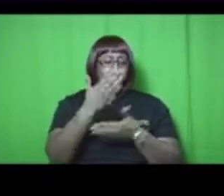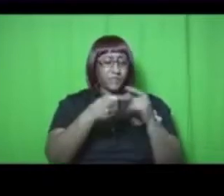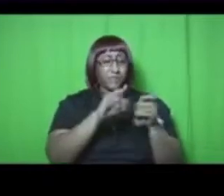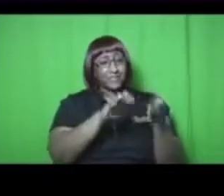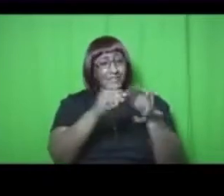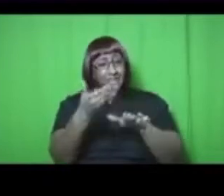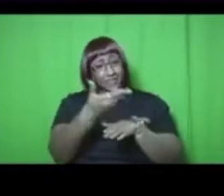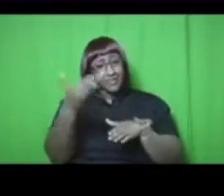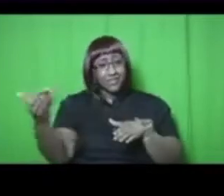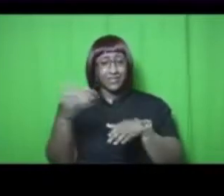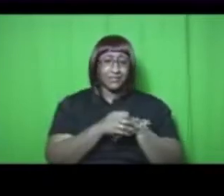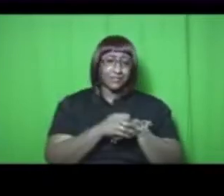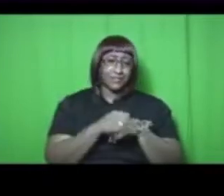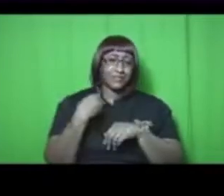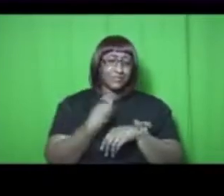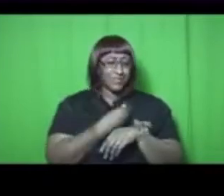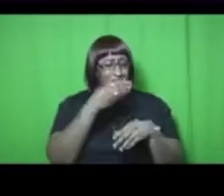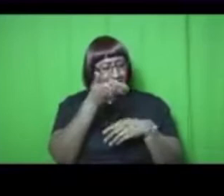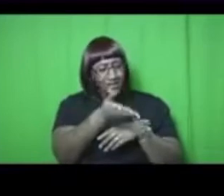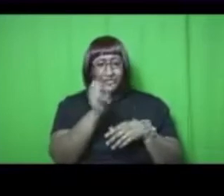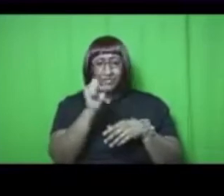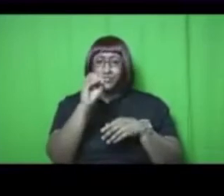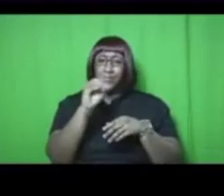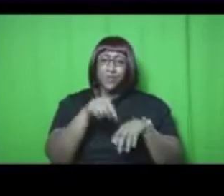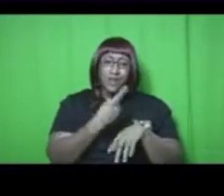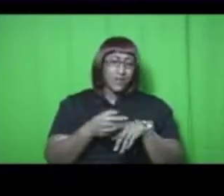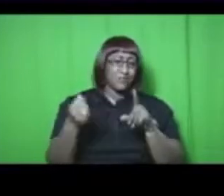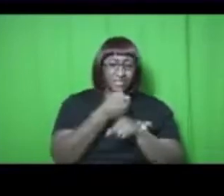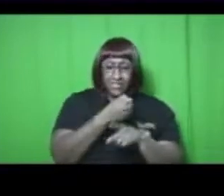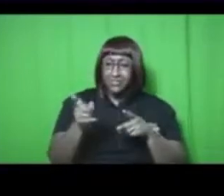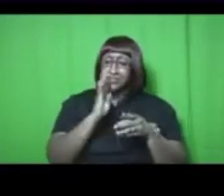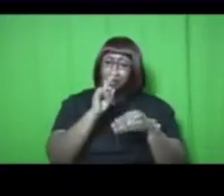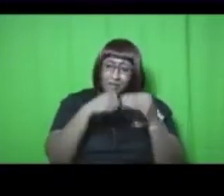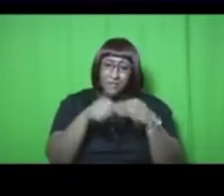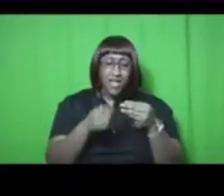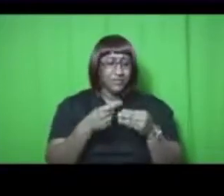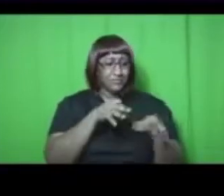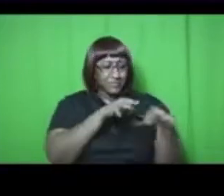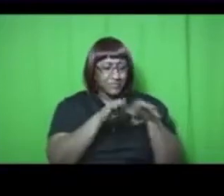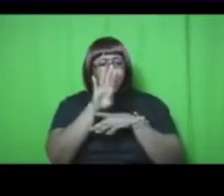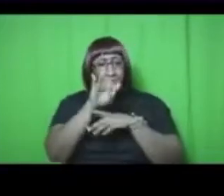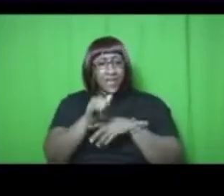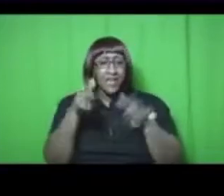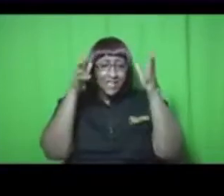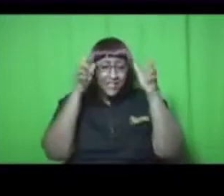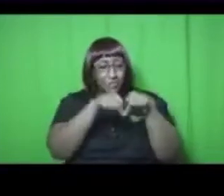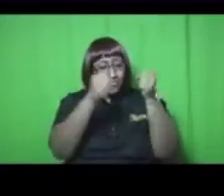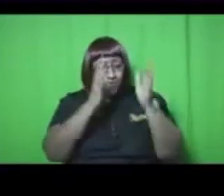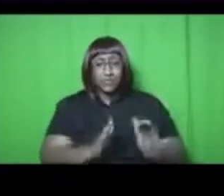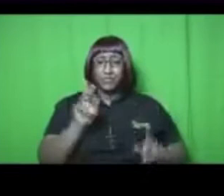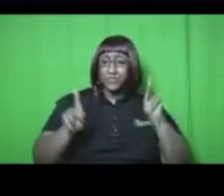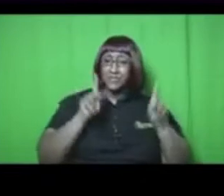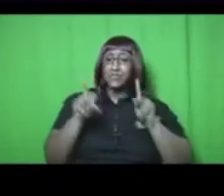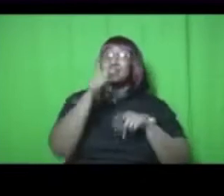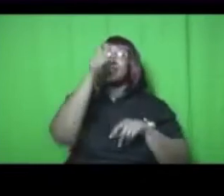us have been in the ground so long, we've been beat over and talked about and defined by evil, broken people,